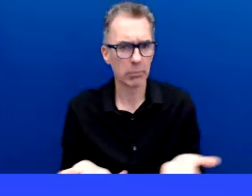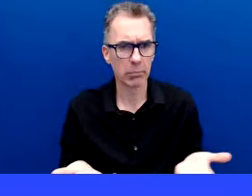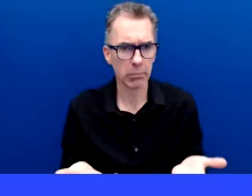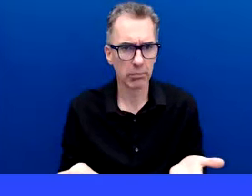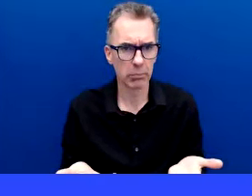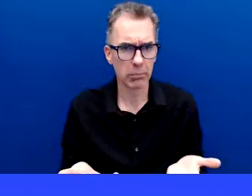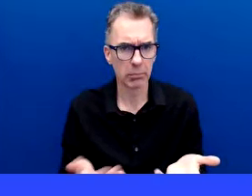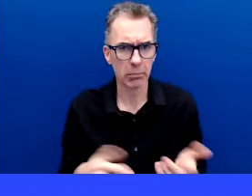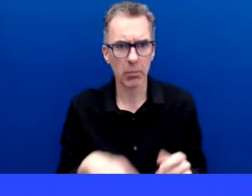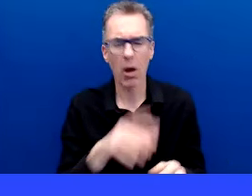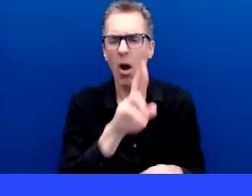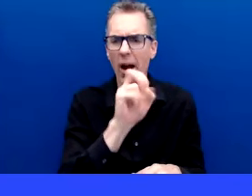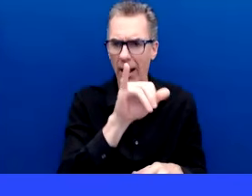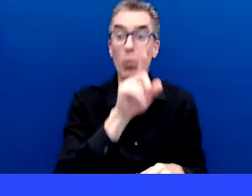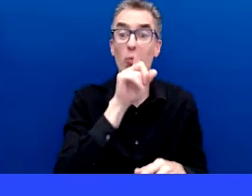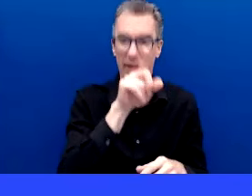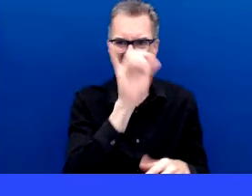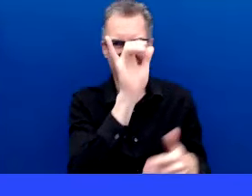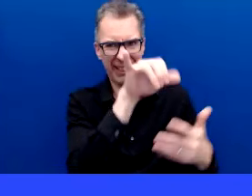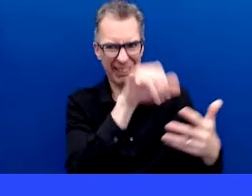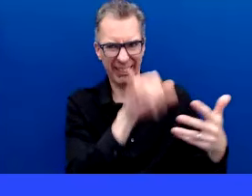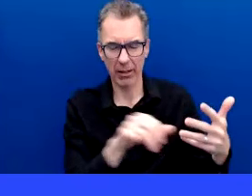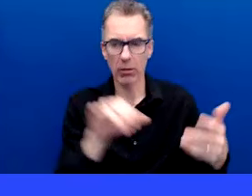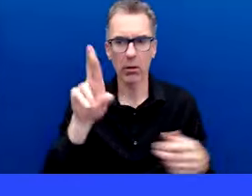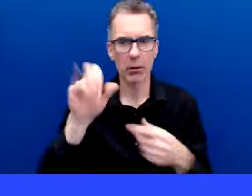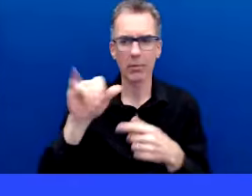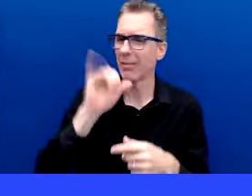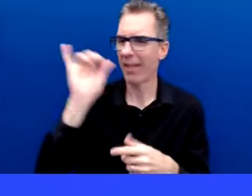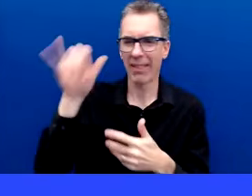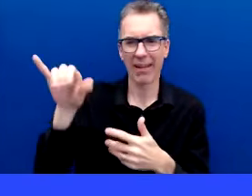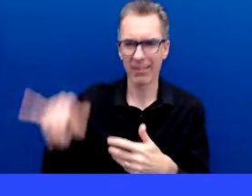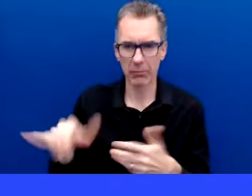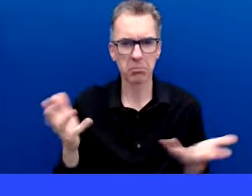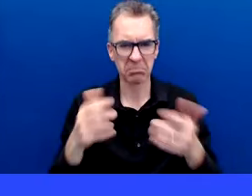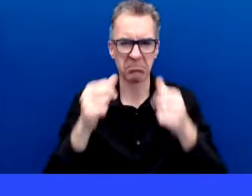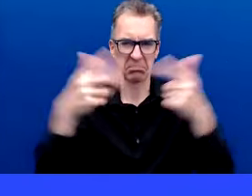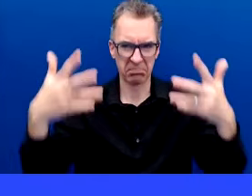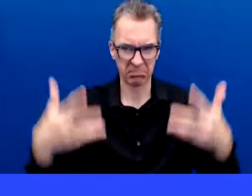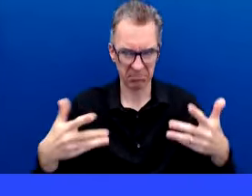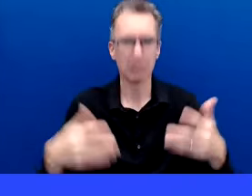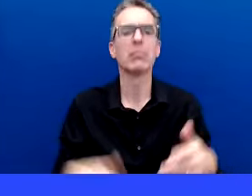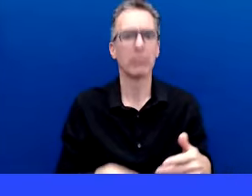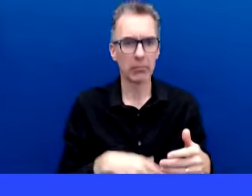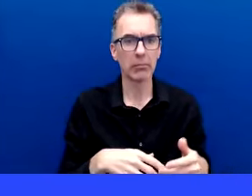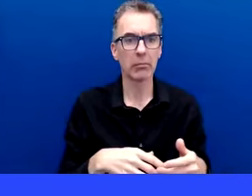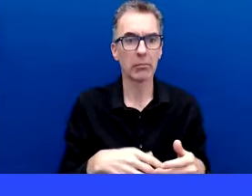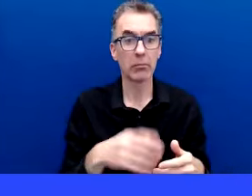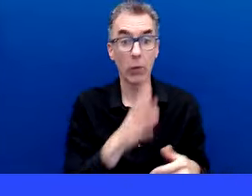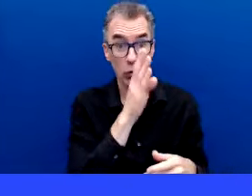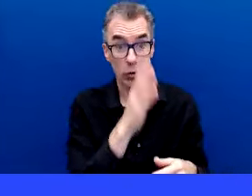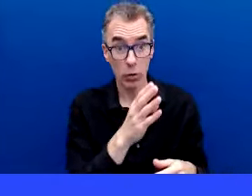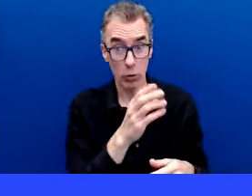this is RSI, as opposed to, no, this is not RSI. So direct instruction via video or announcements, which